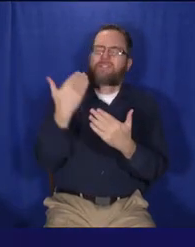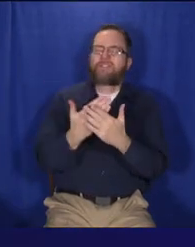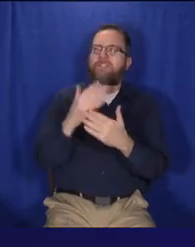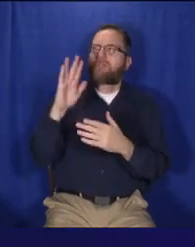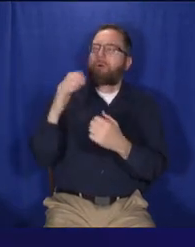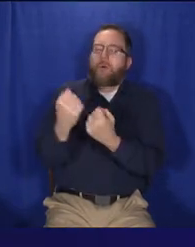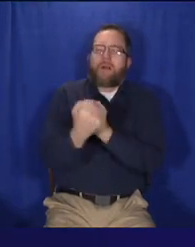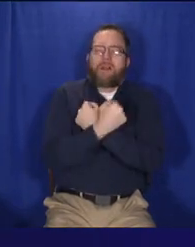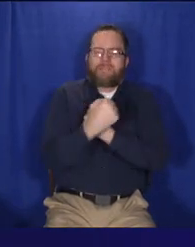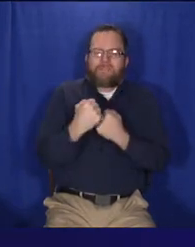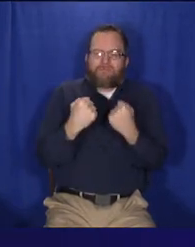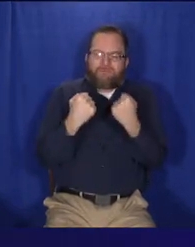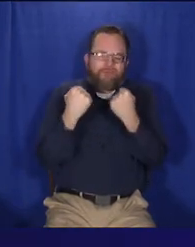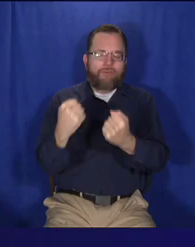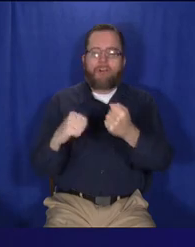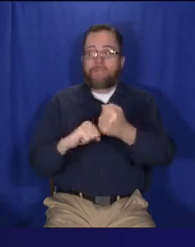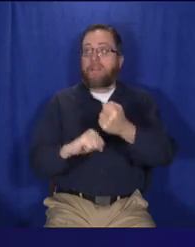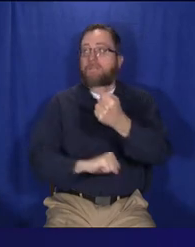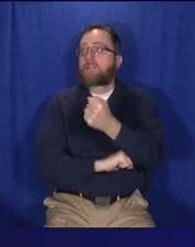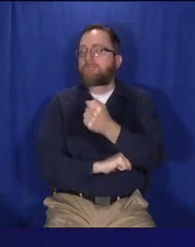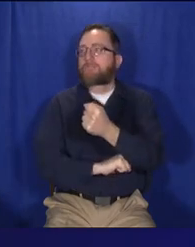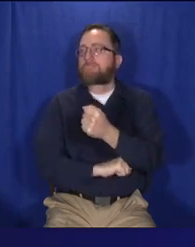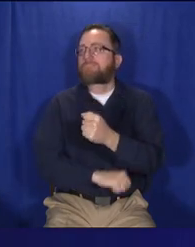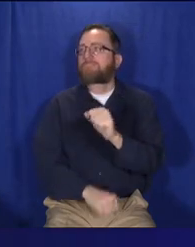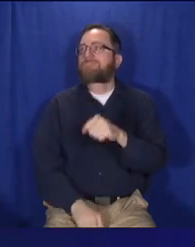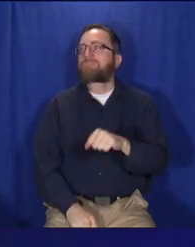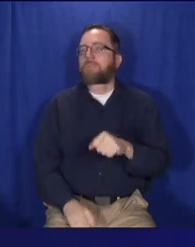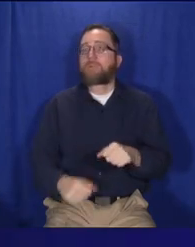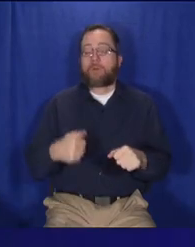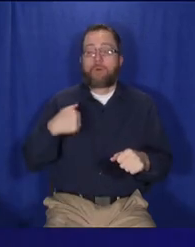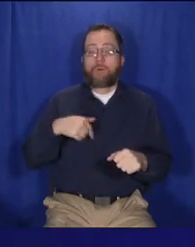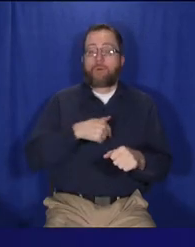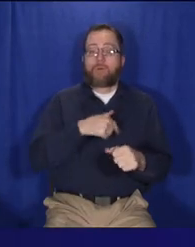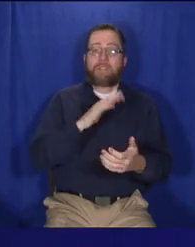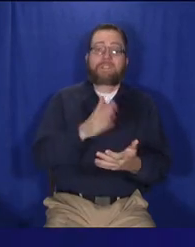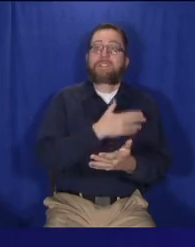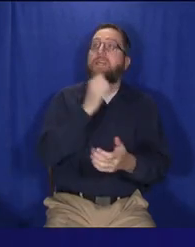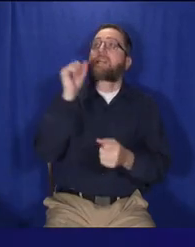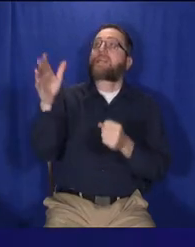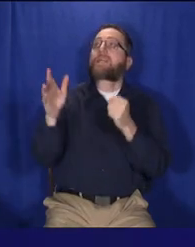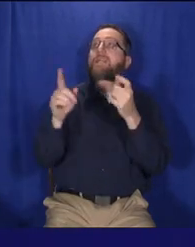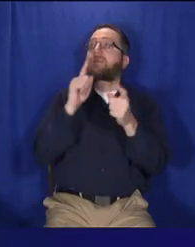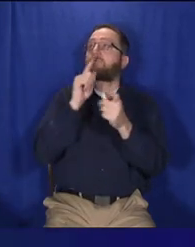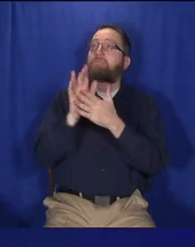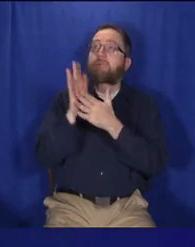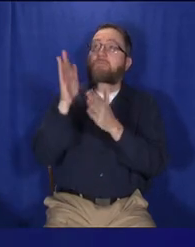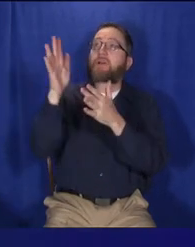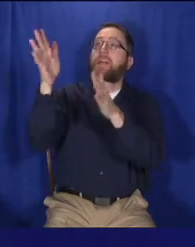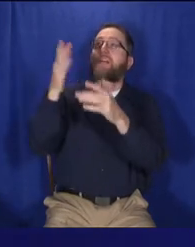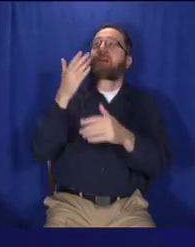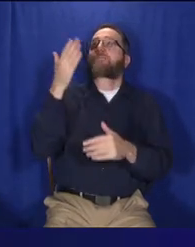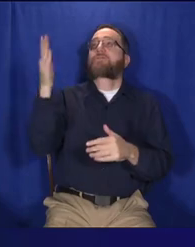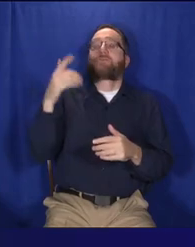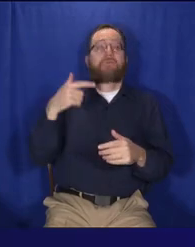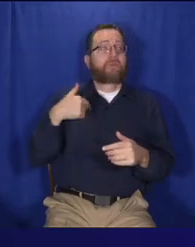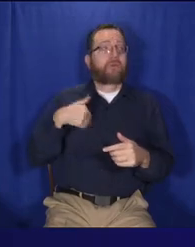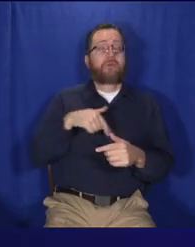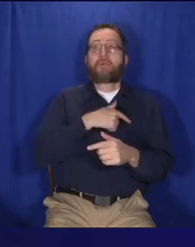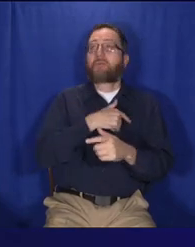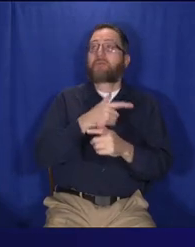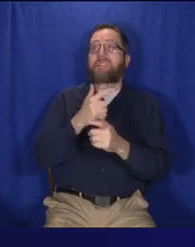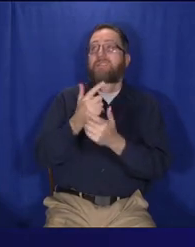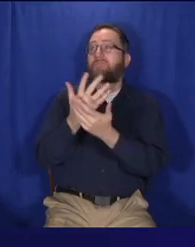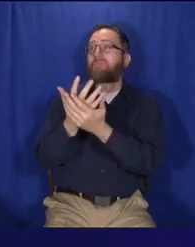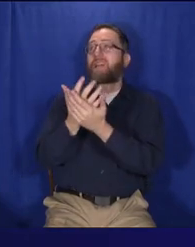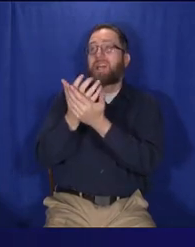for us. God, we sing to you today. We cry out to you today. We plead, some of us, with you